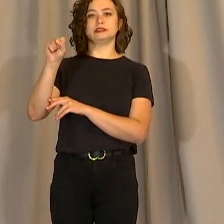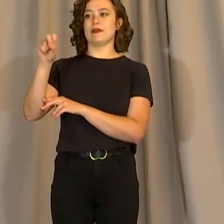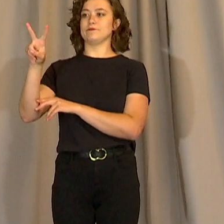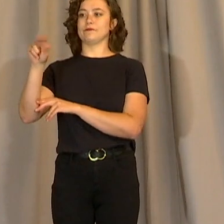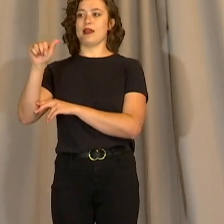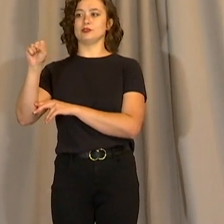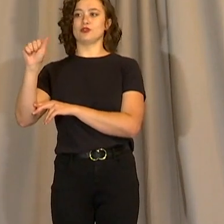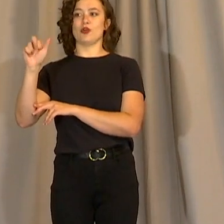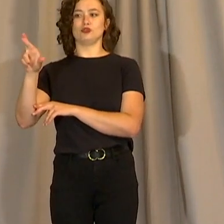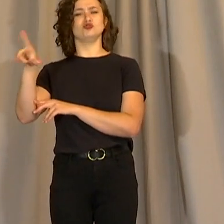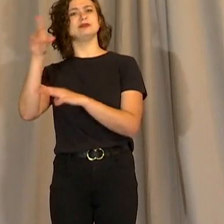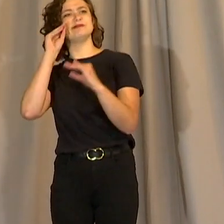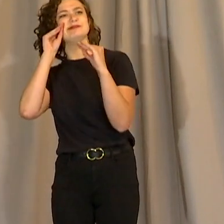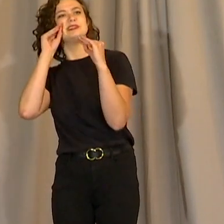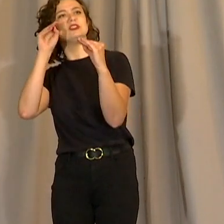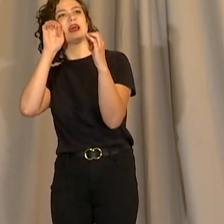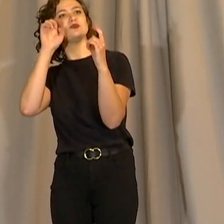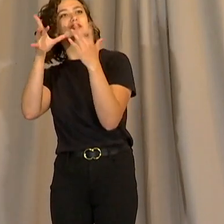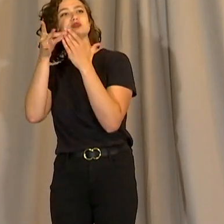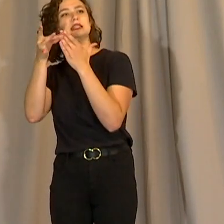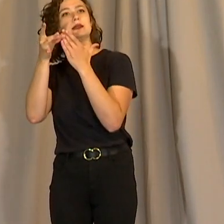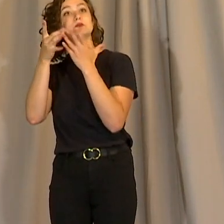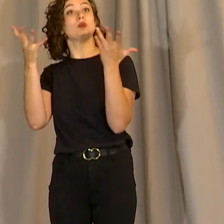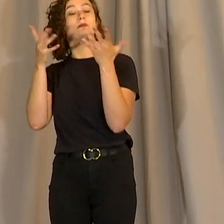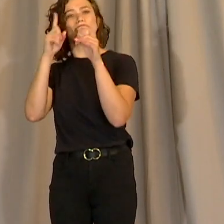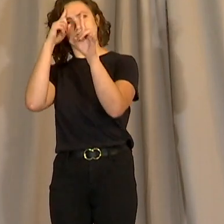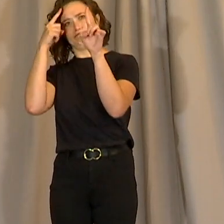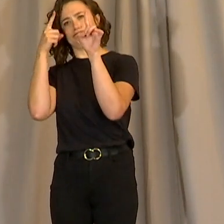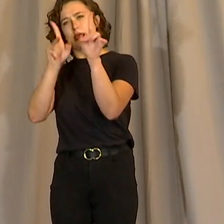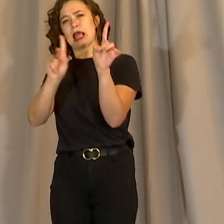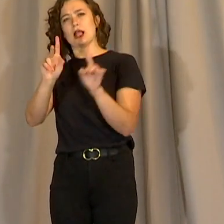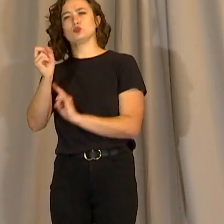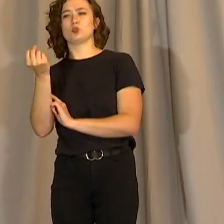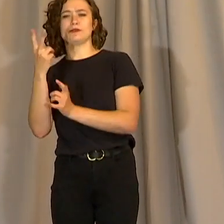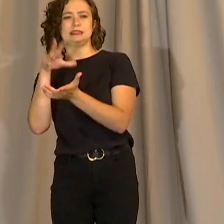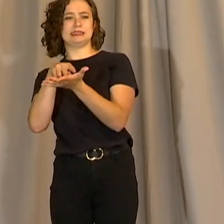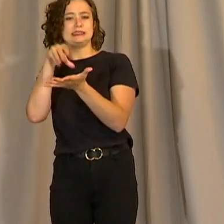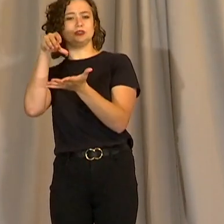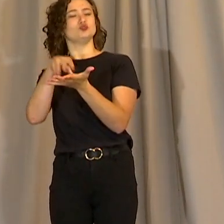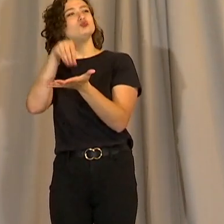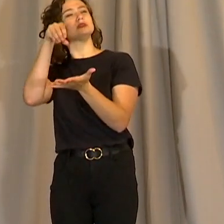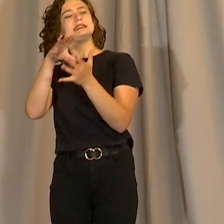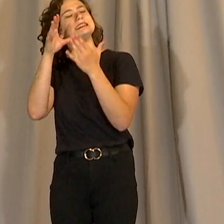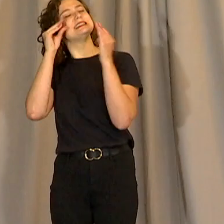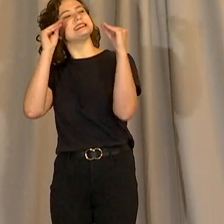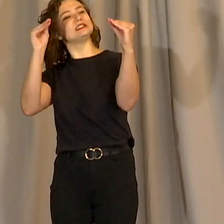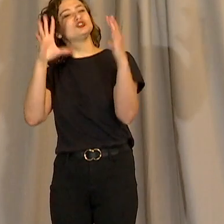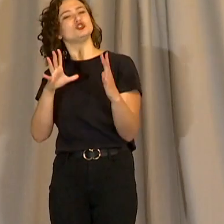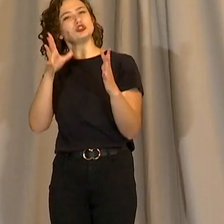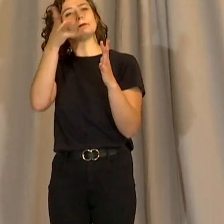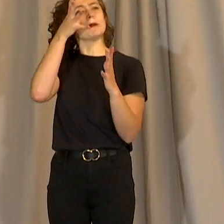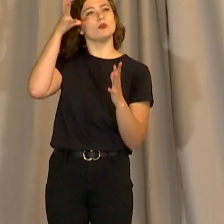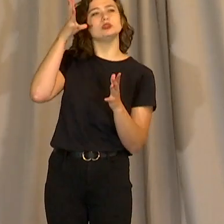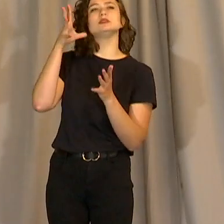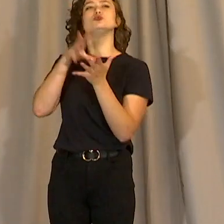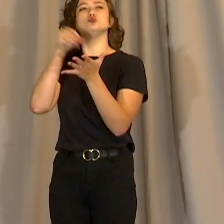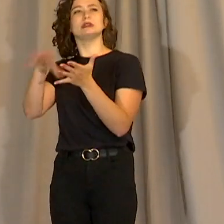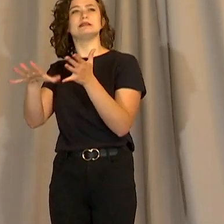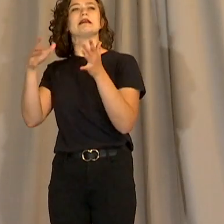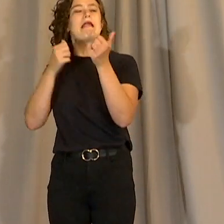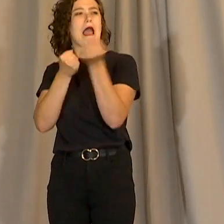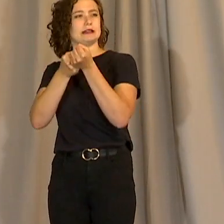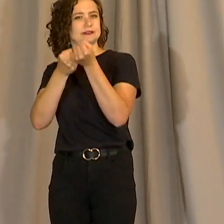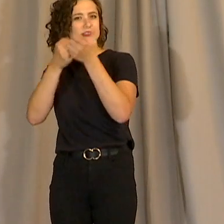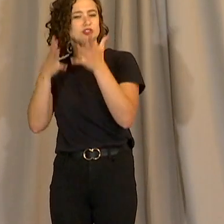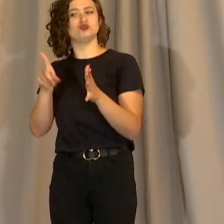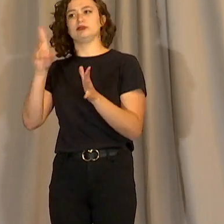to aspiring K-12 teachers, educators, students, parents, and community activists. Dr. Rema's research is centered